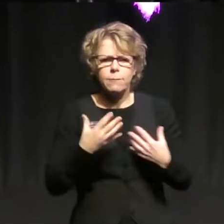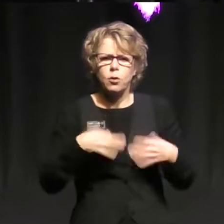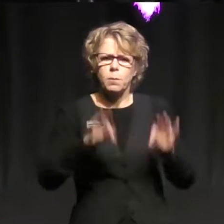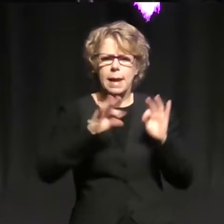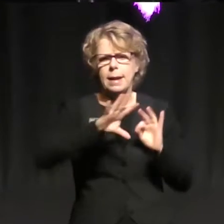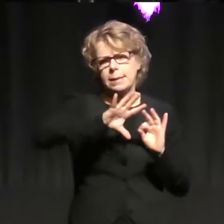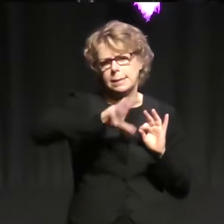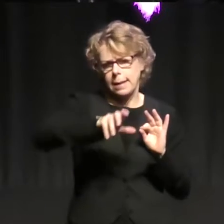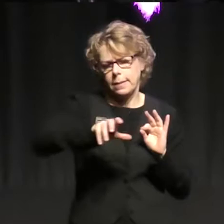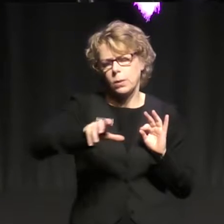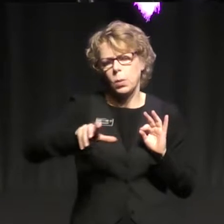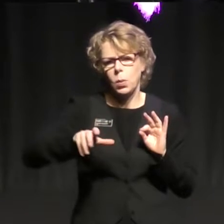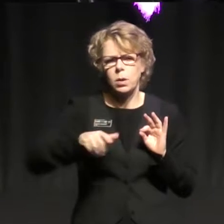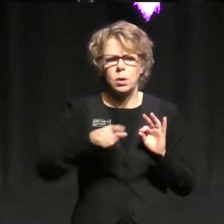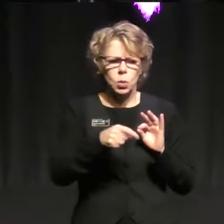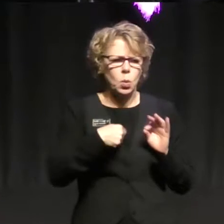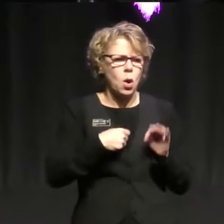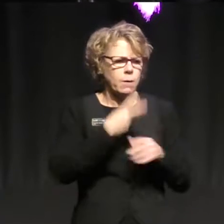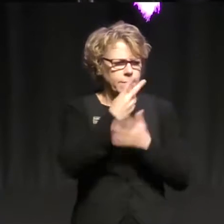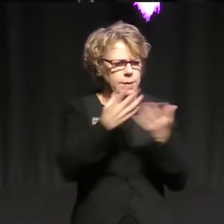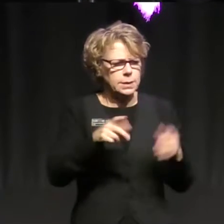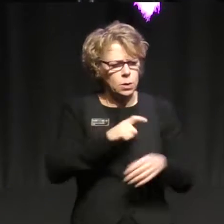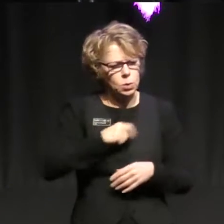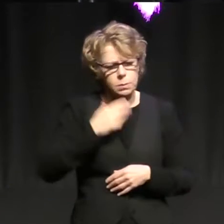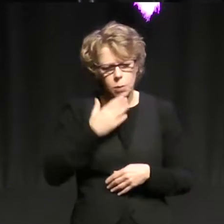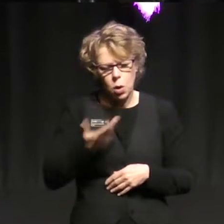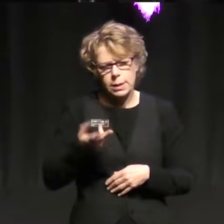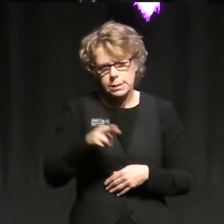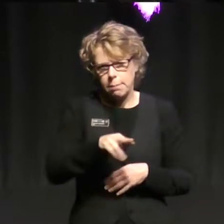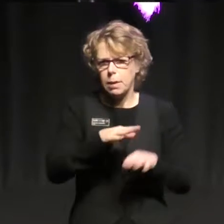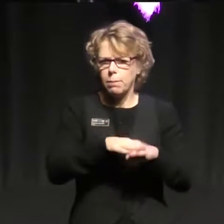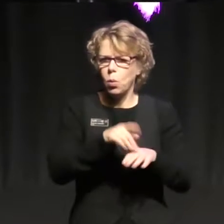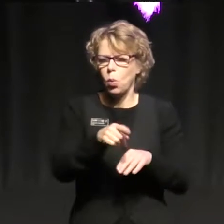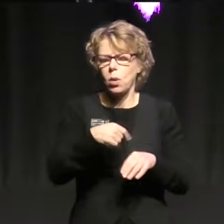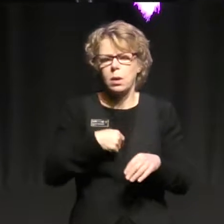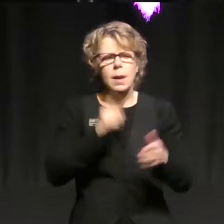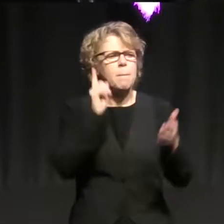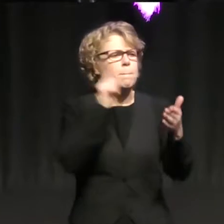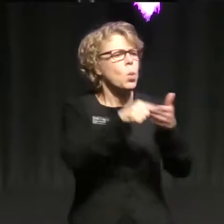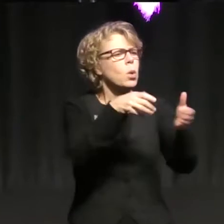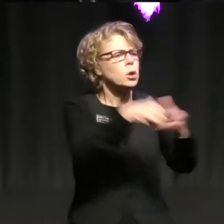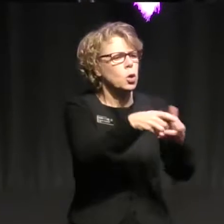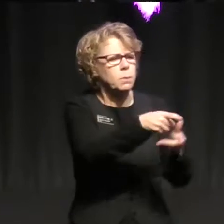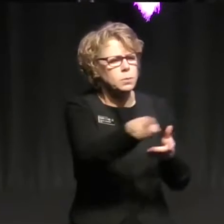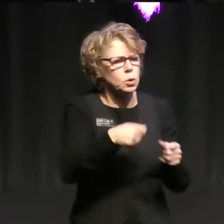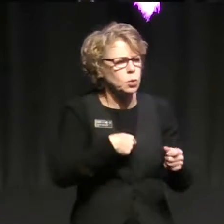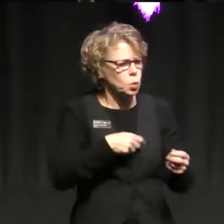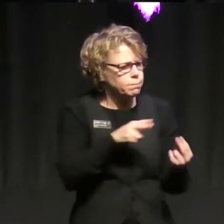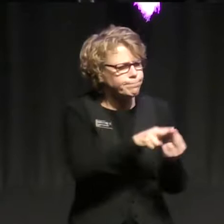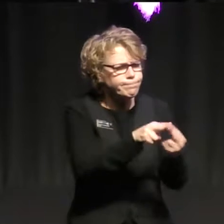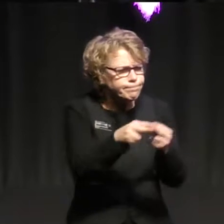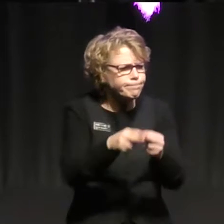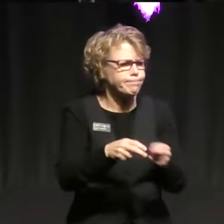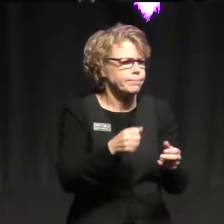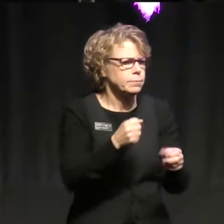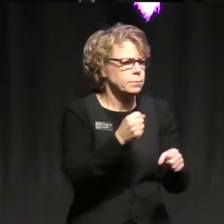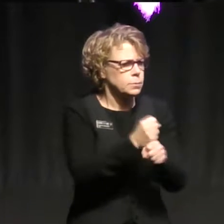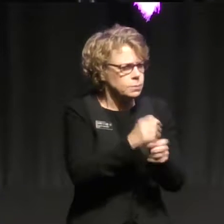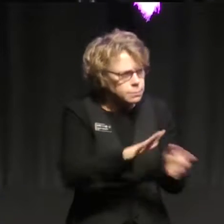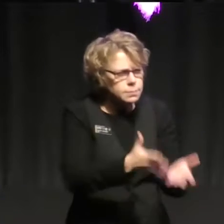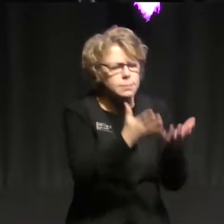us many excellent examples of the target groups that you are working with.